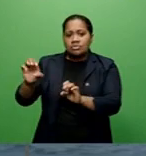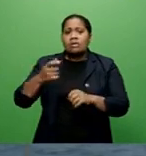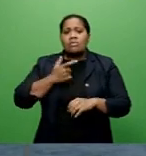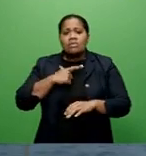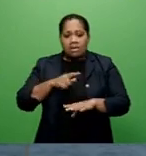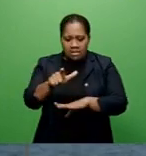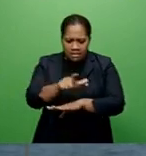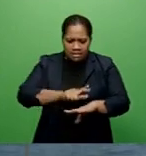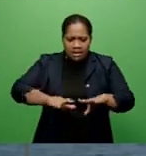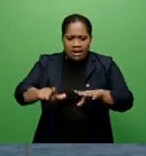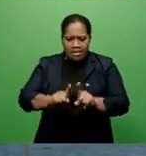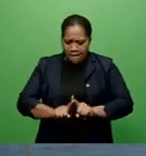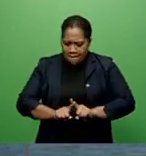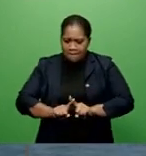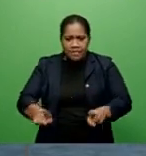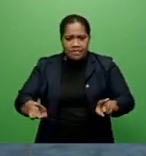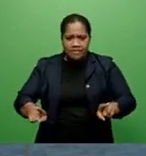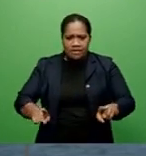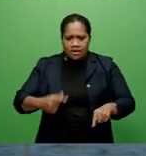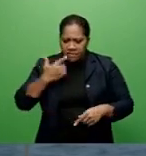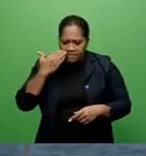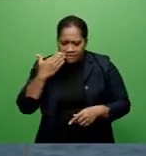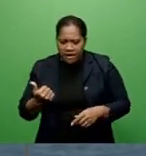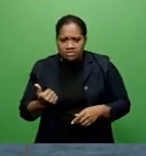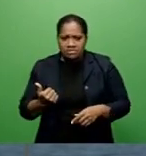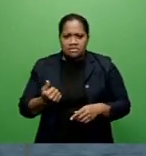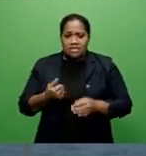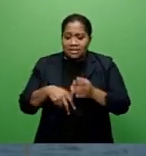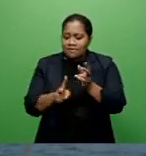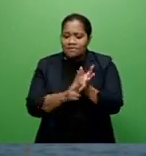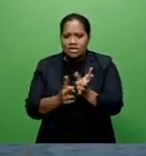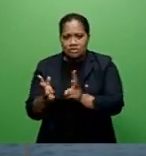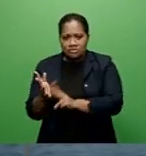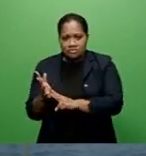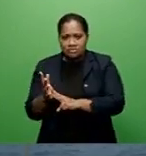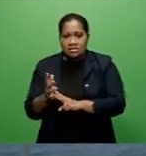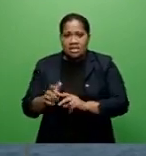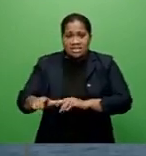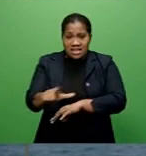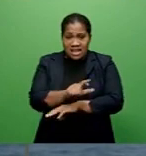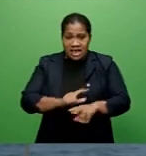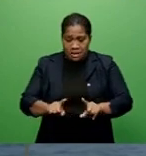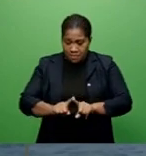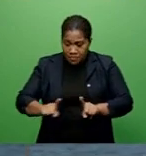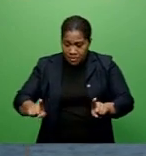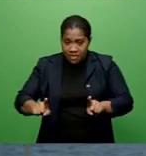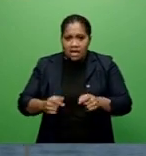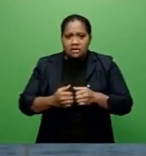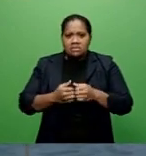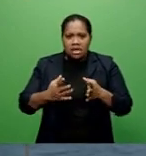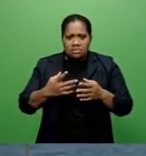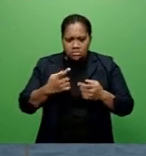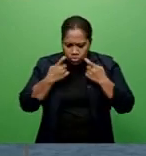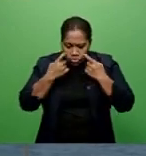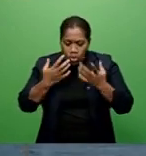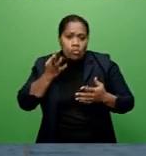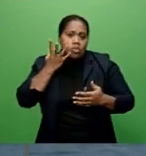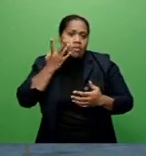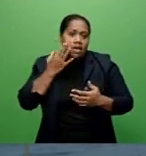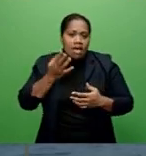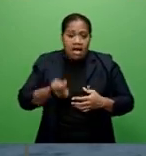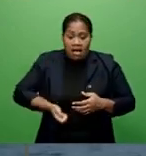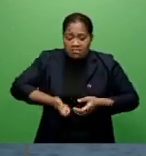land cracks were detected in several places in the village. The land cracks started appearing after several days of